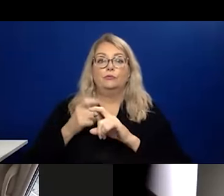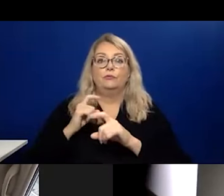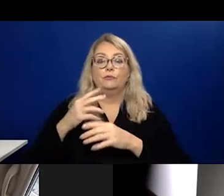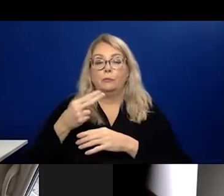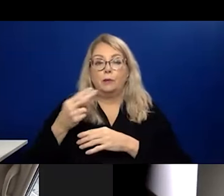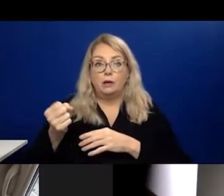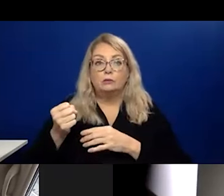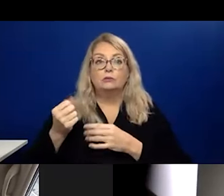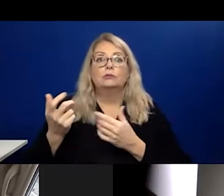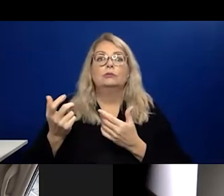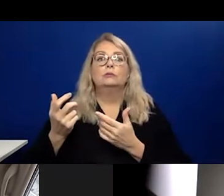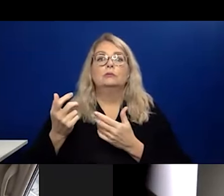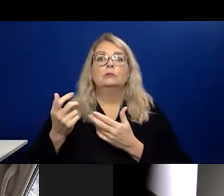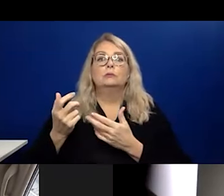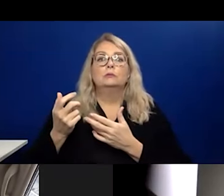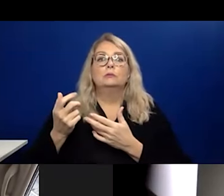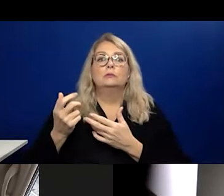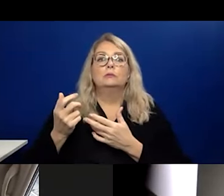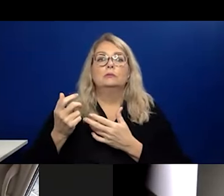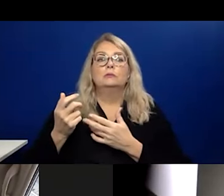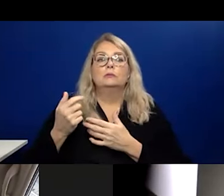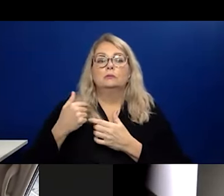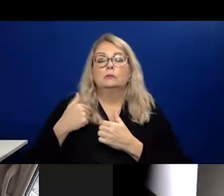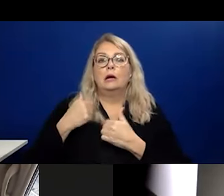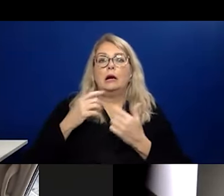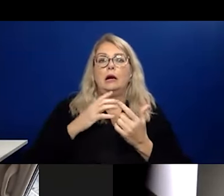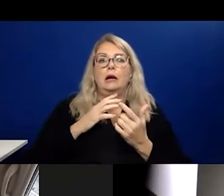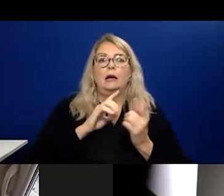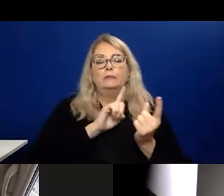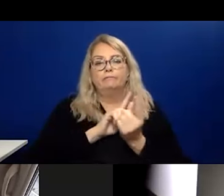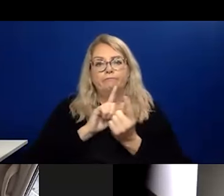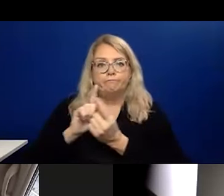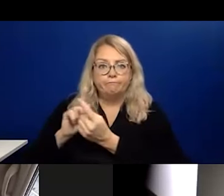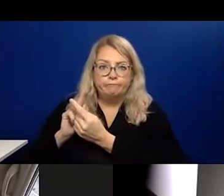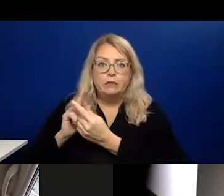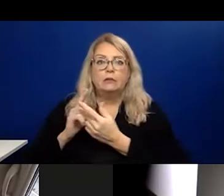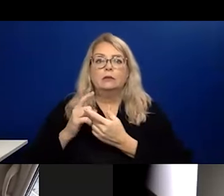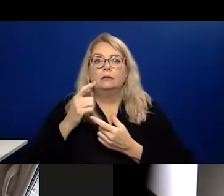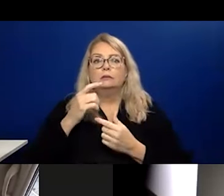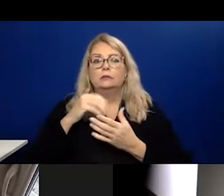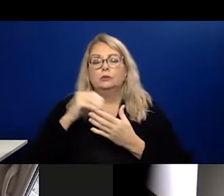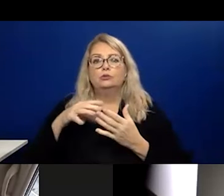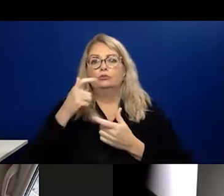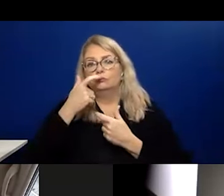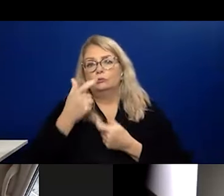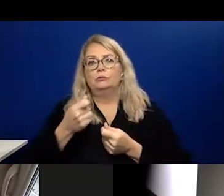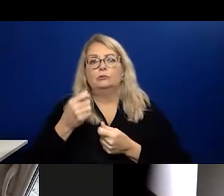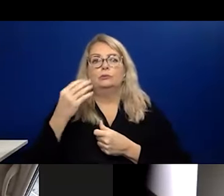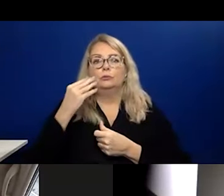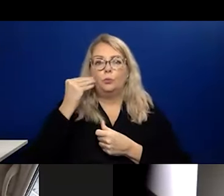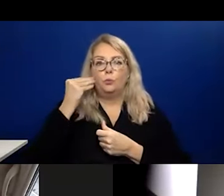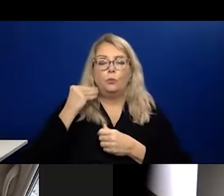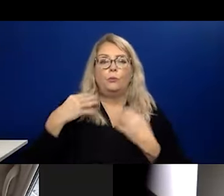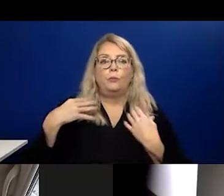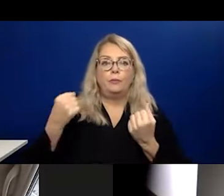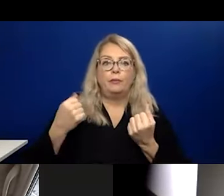were like home health and things like that. So that was kind of interesting to see how we could help before really all this online